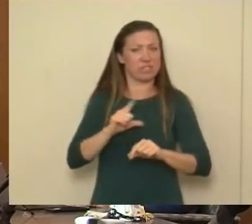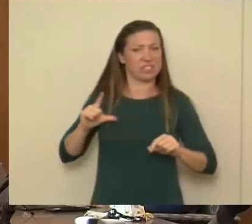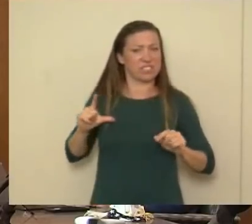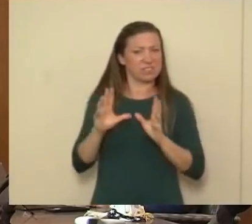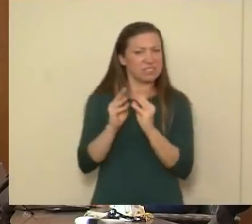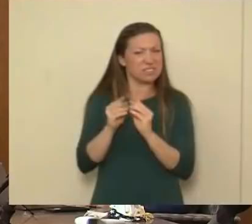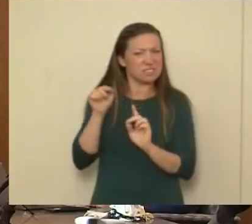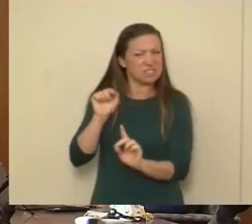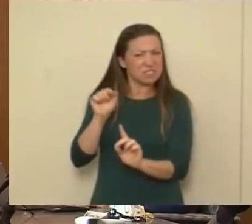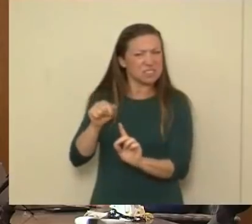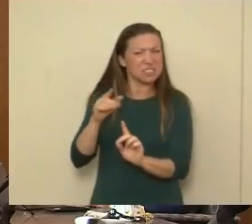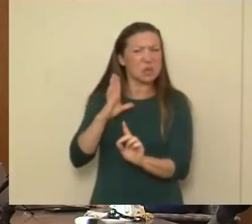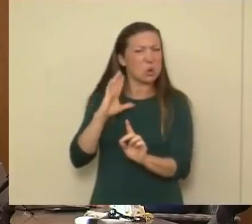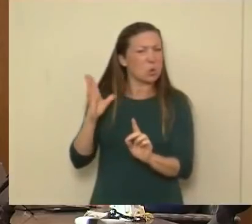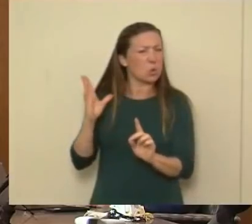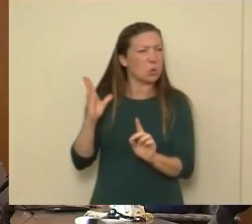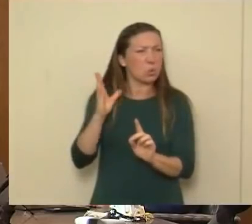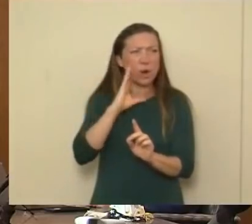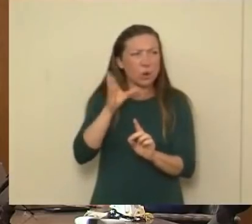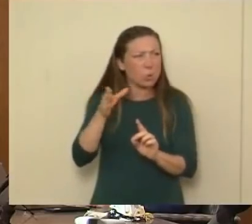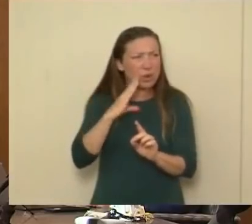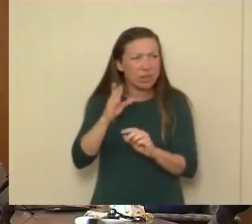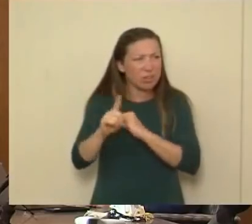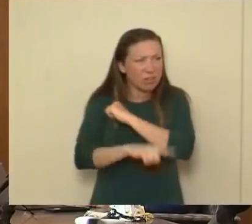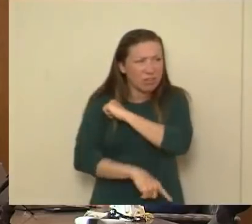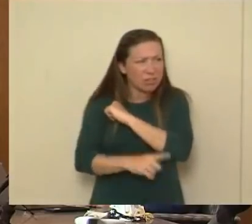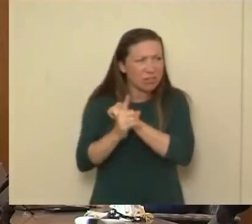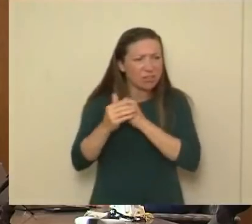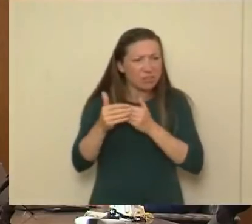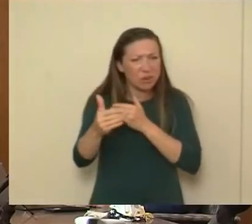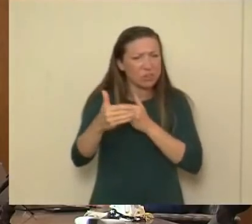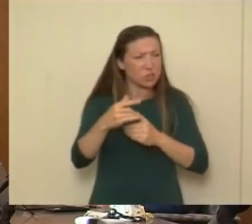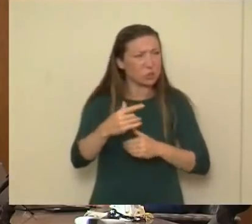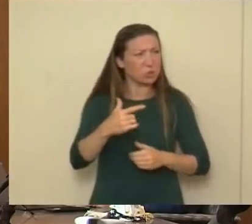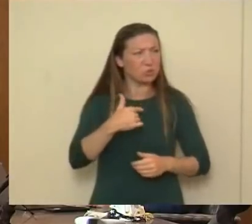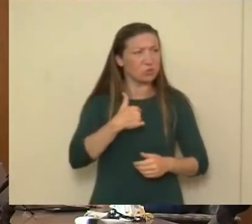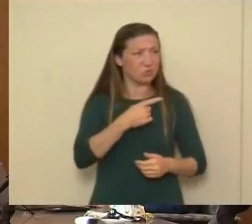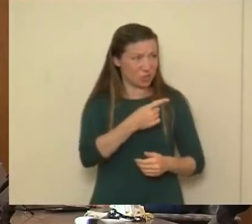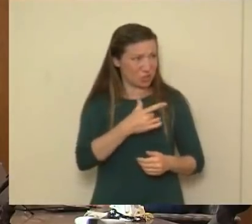And do you regret not enforcing more strictly previously?